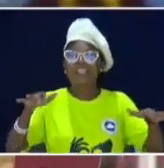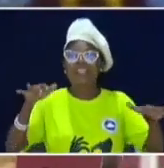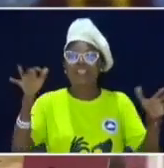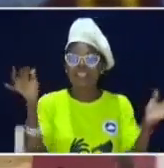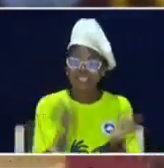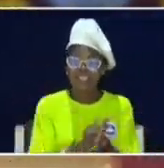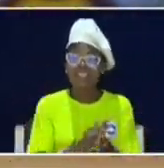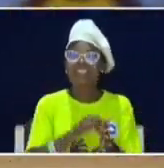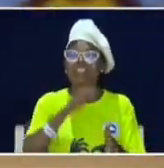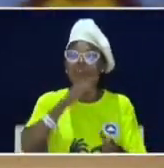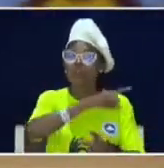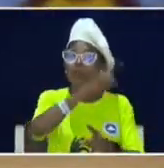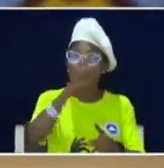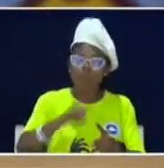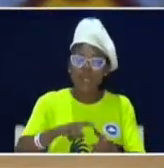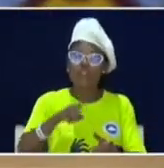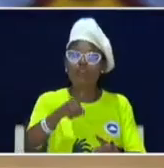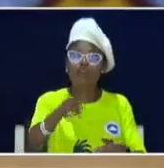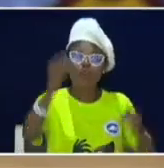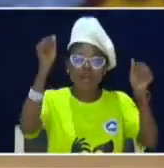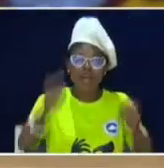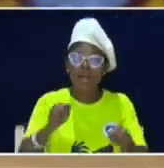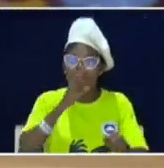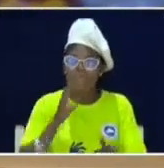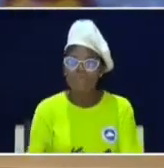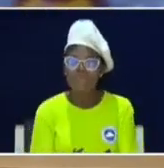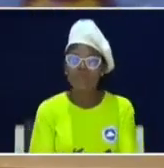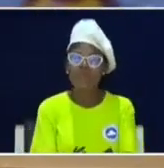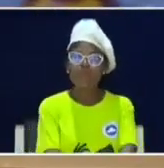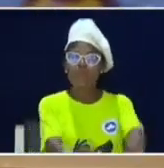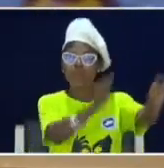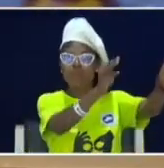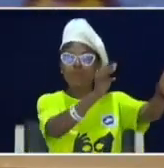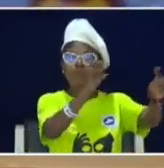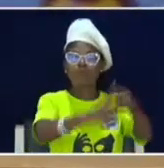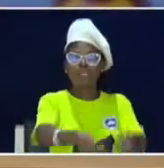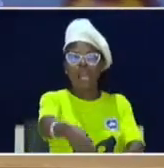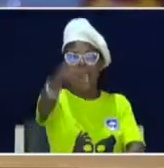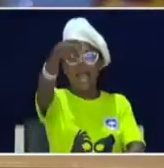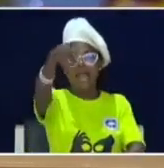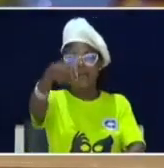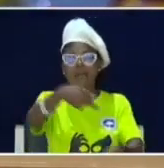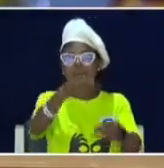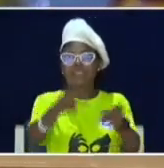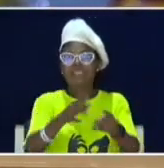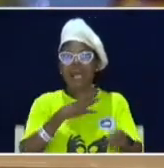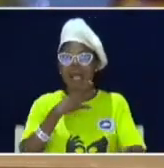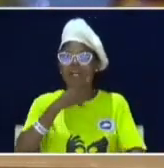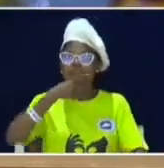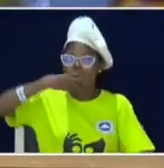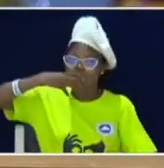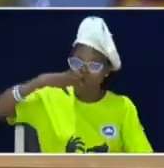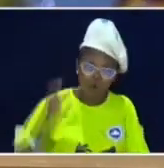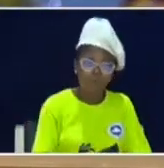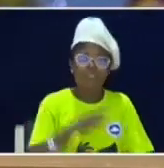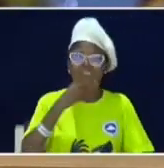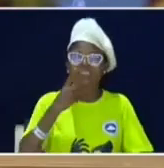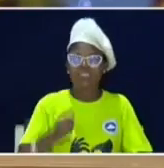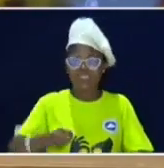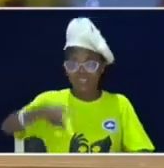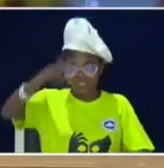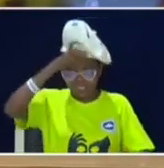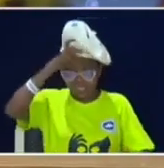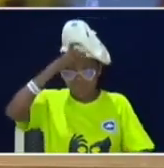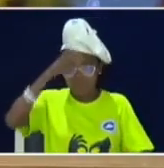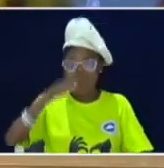wing and it takes you to a high place. That is where you begin to command territorial demons. Some of you still call the name of Jesus in